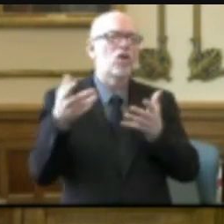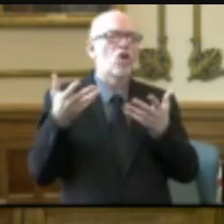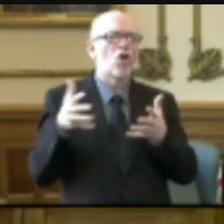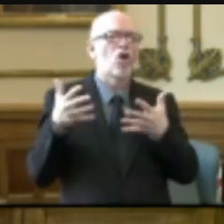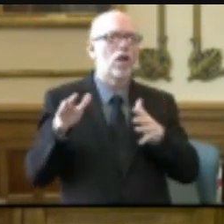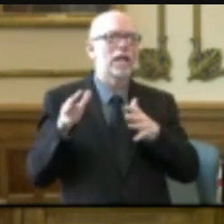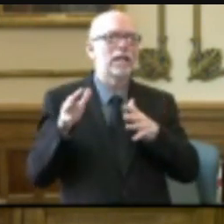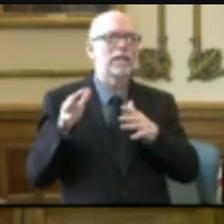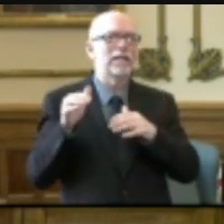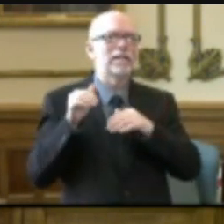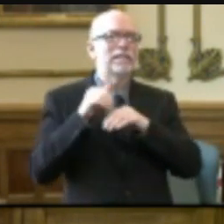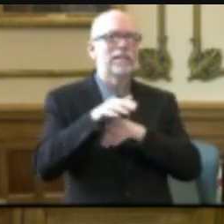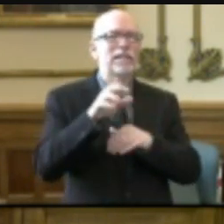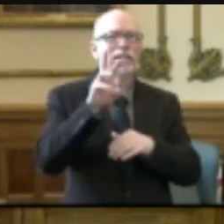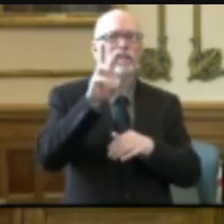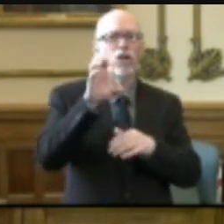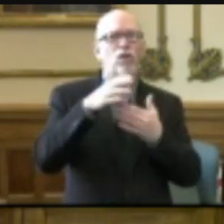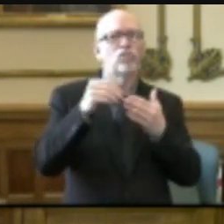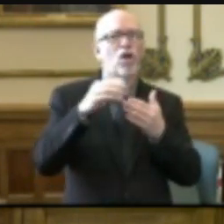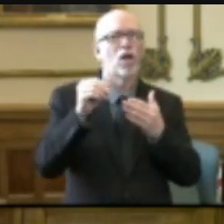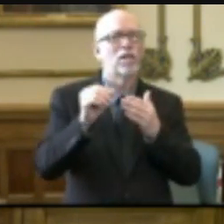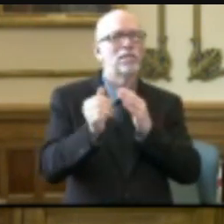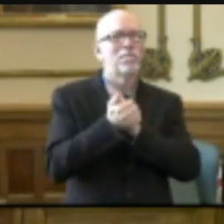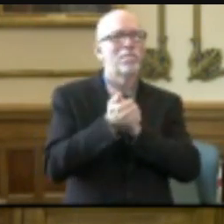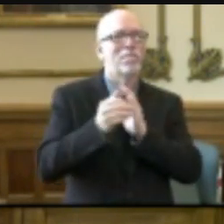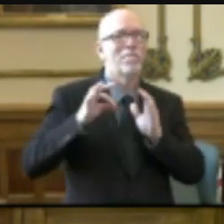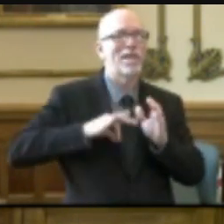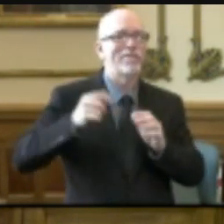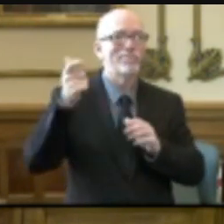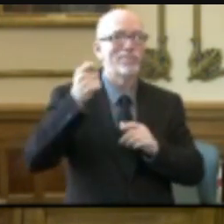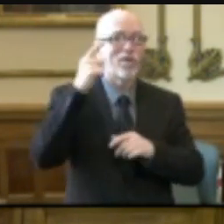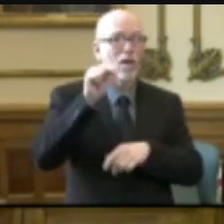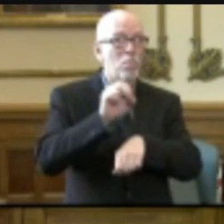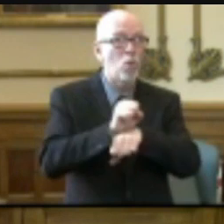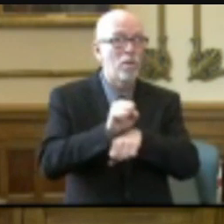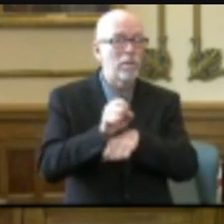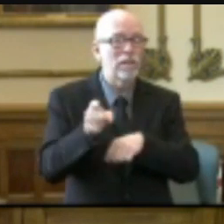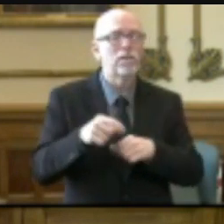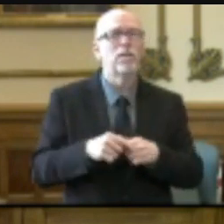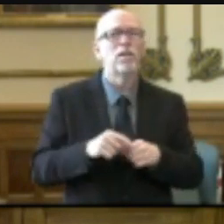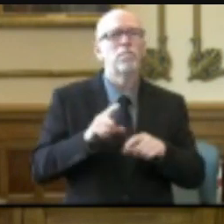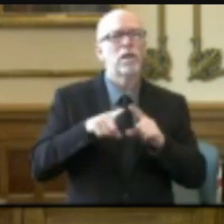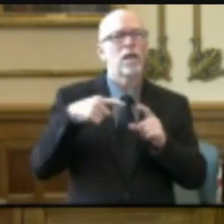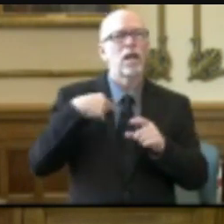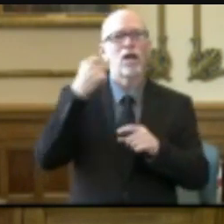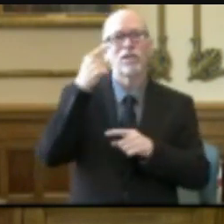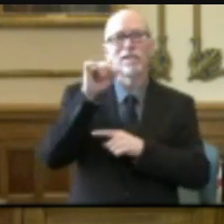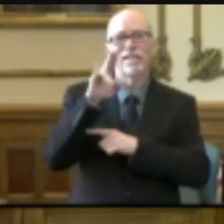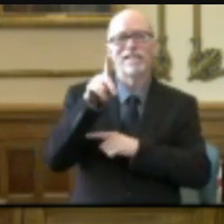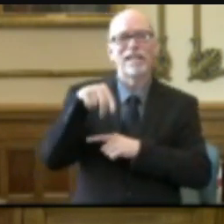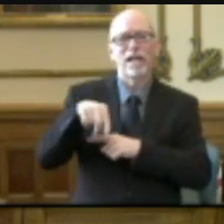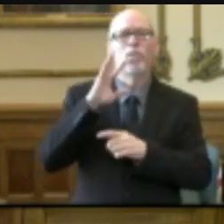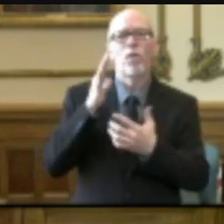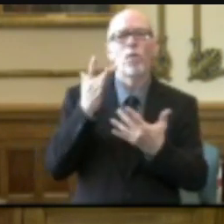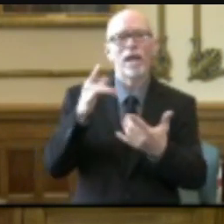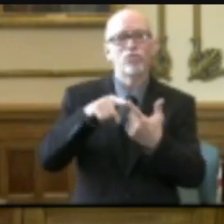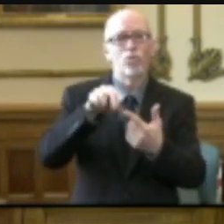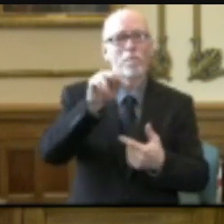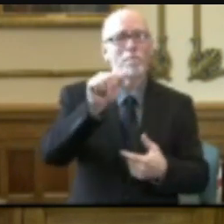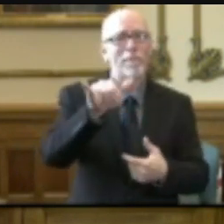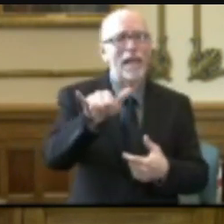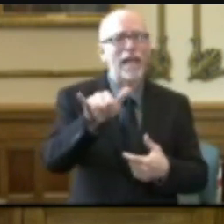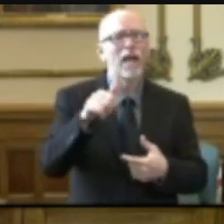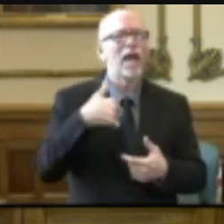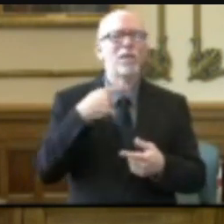out the $600 supplemental benefit for unemployment, but I understand Indiana's going to wait until May and was